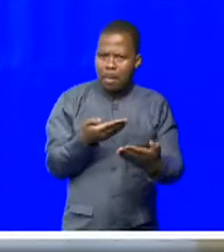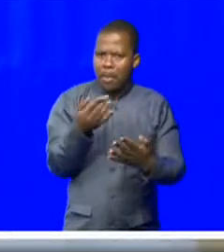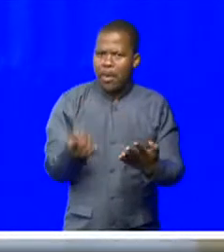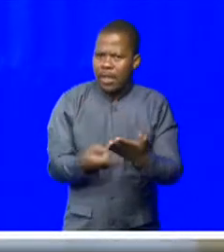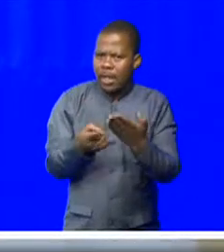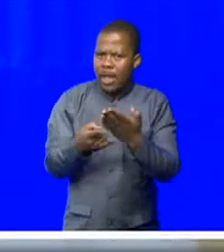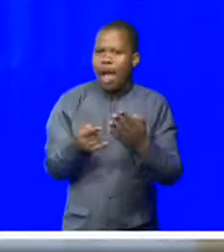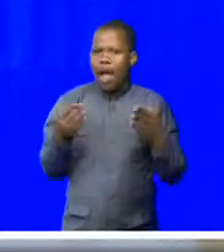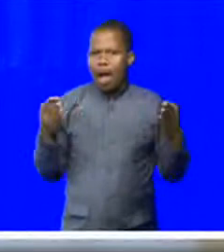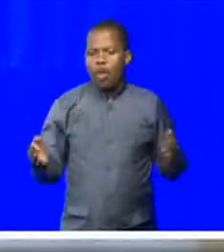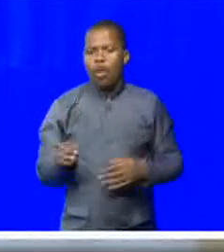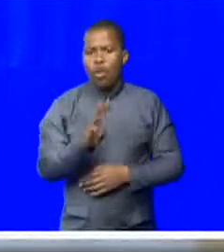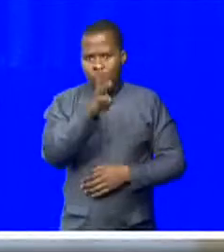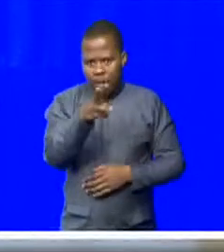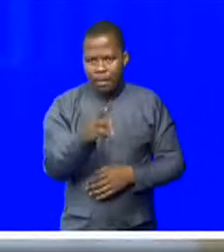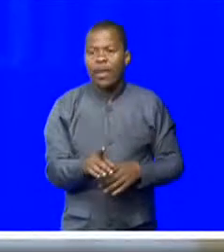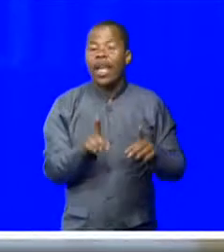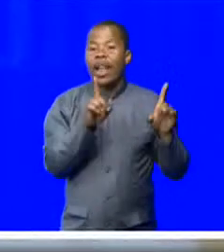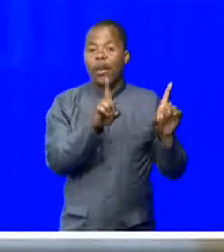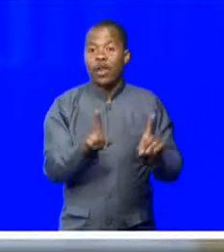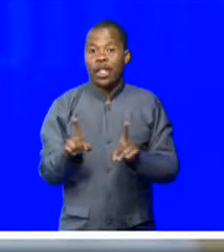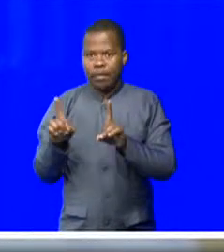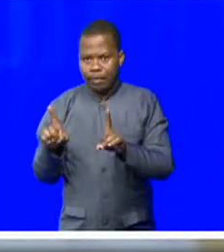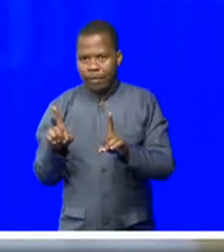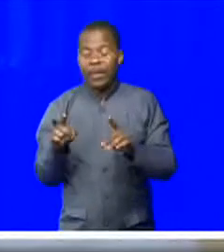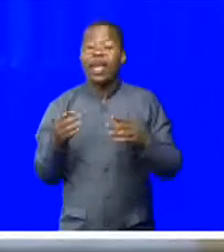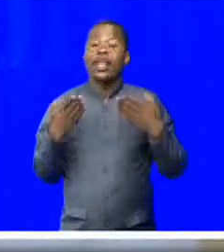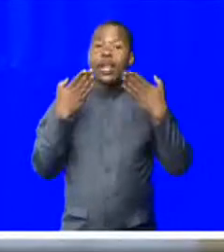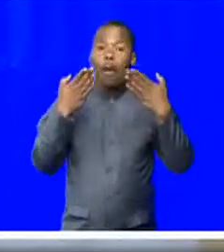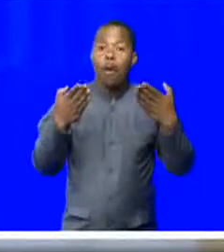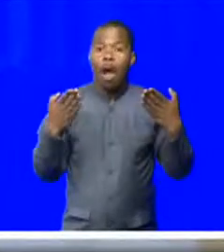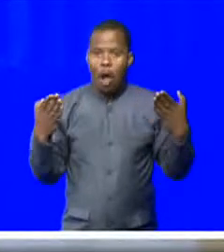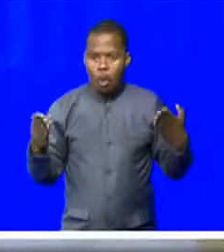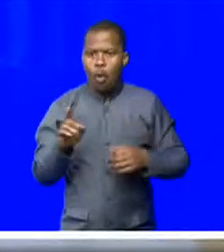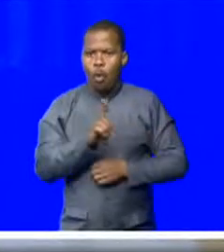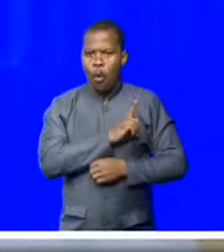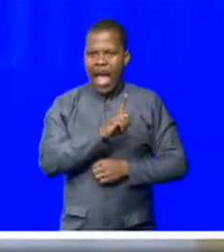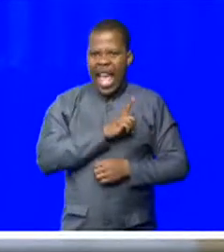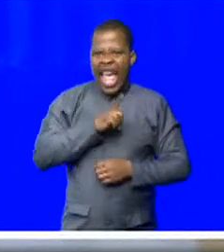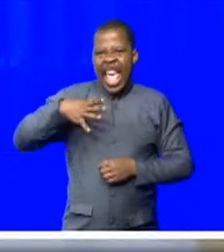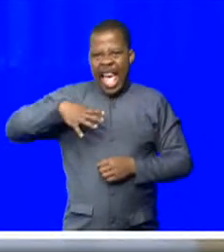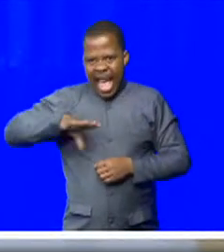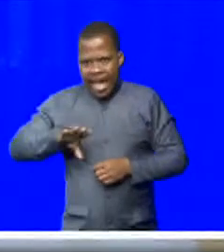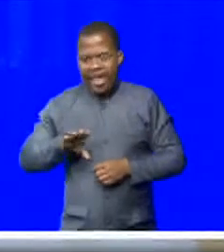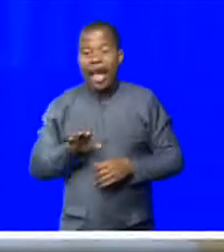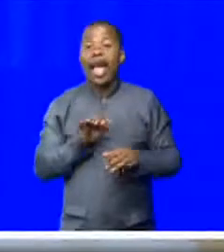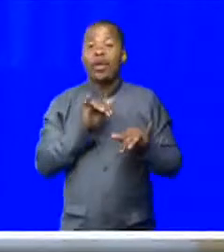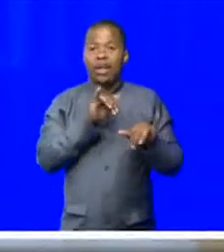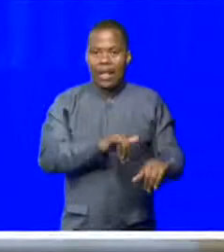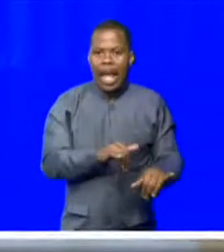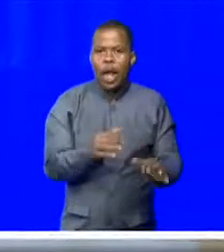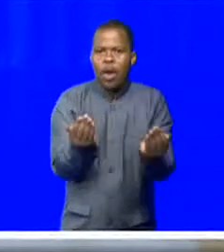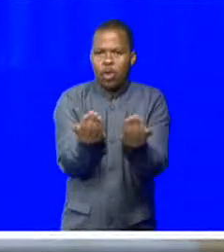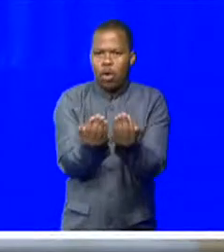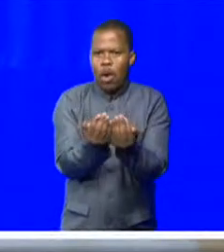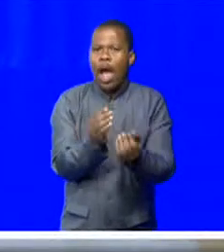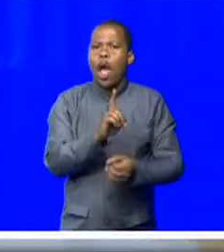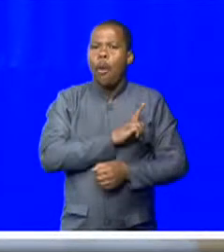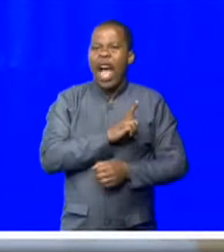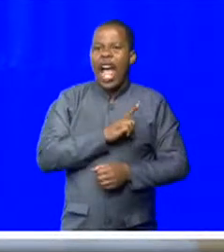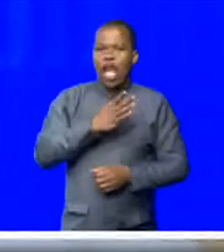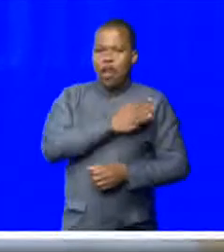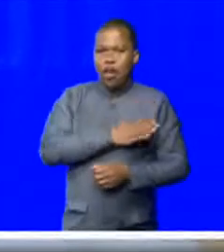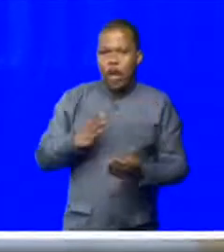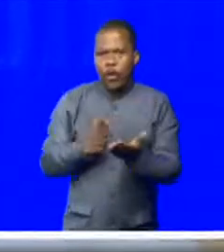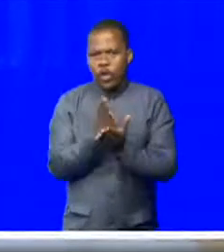we know that you came here for different reasons, but we thank you so much that you helped us in everything. If I recall, when I first came